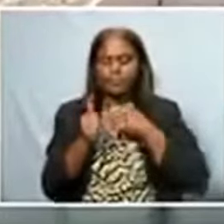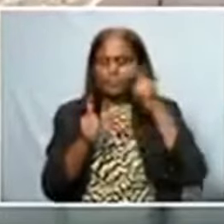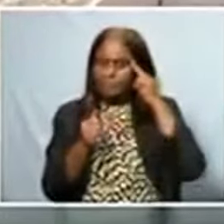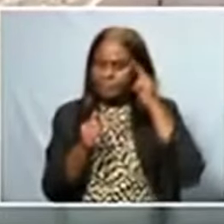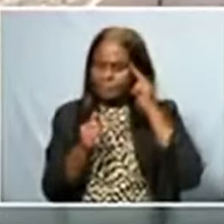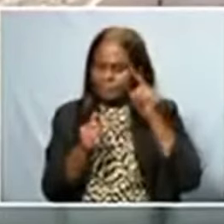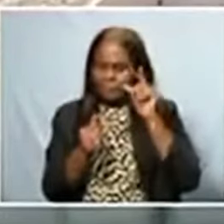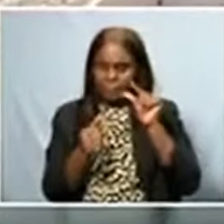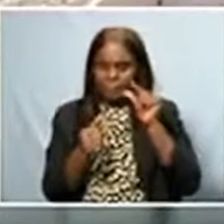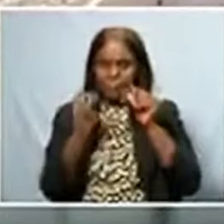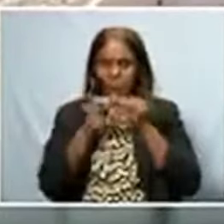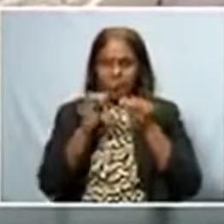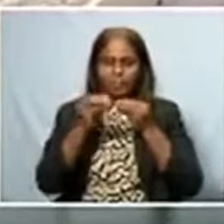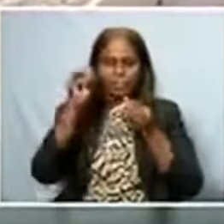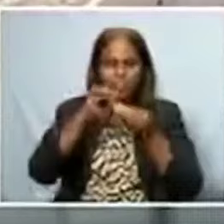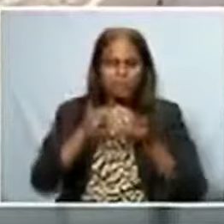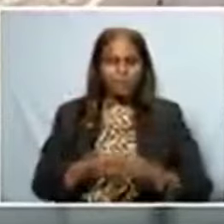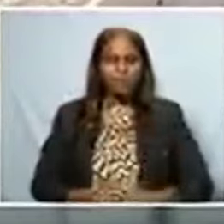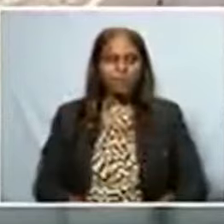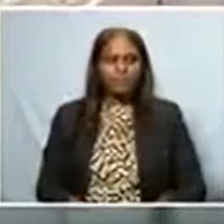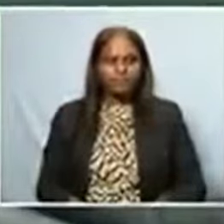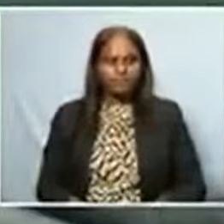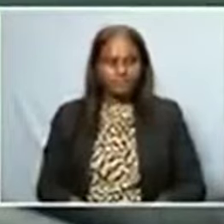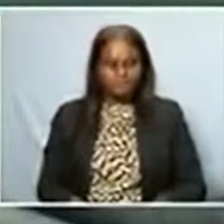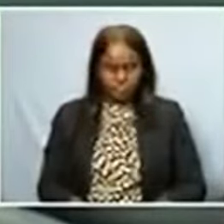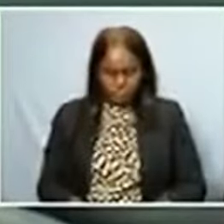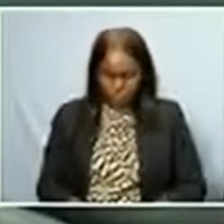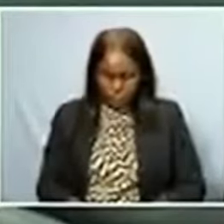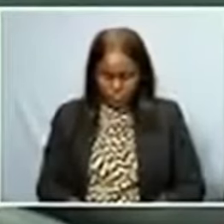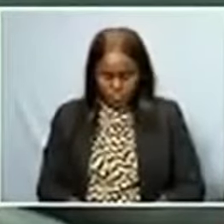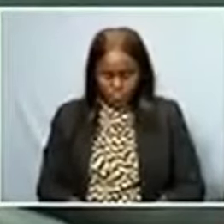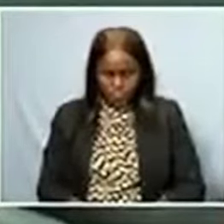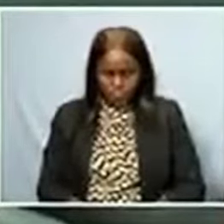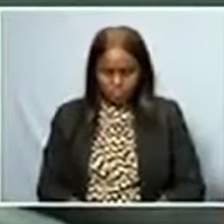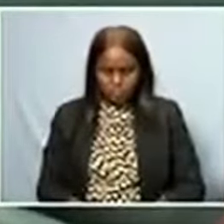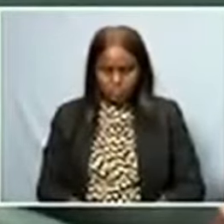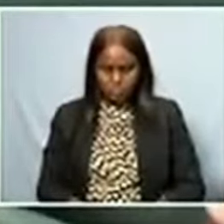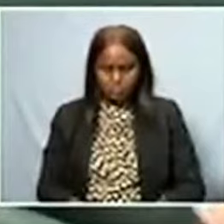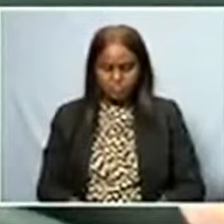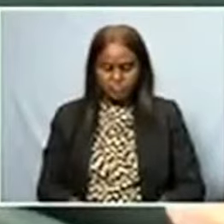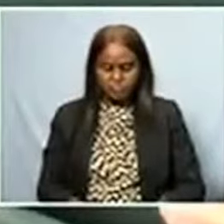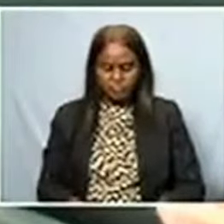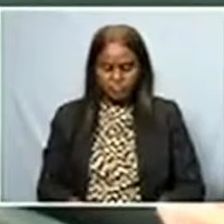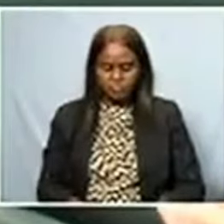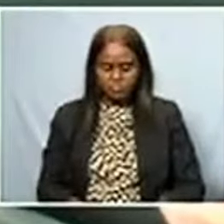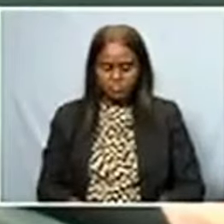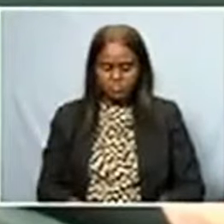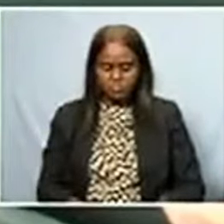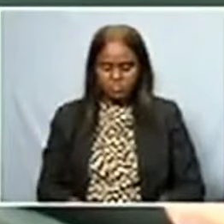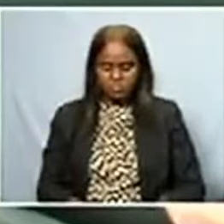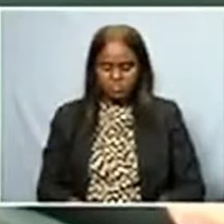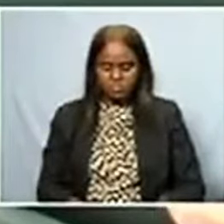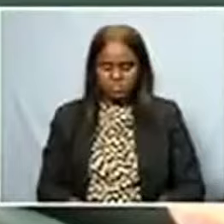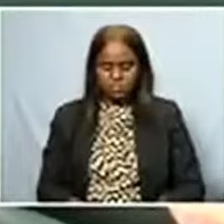little that I wanted to add on. Thank you, Honorable Fuve.